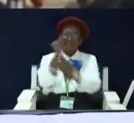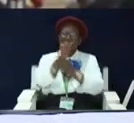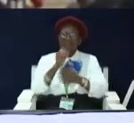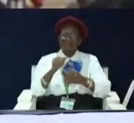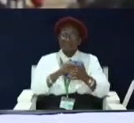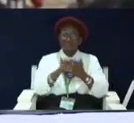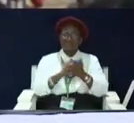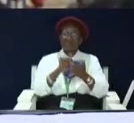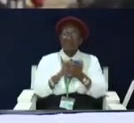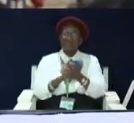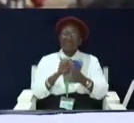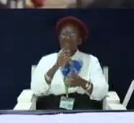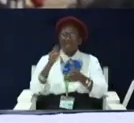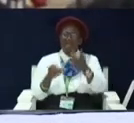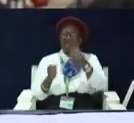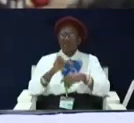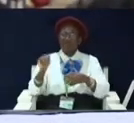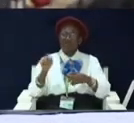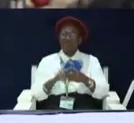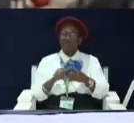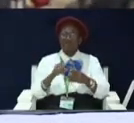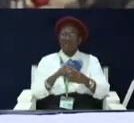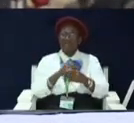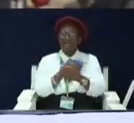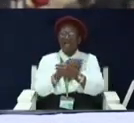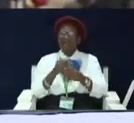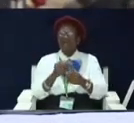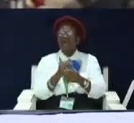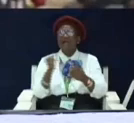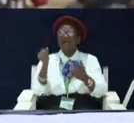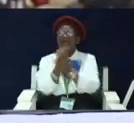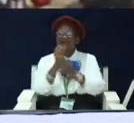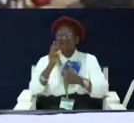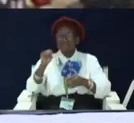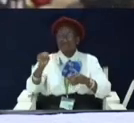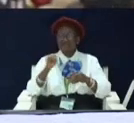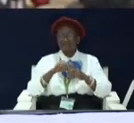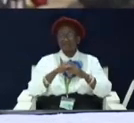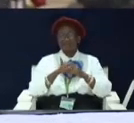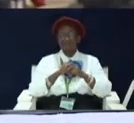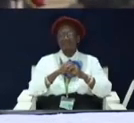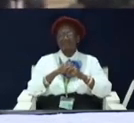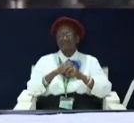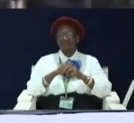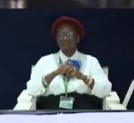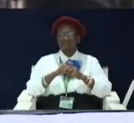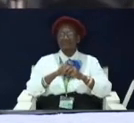coming to arrest him. Gbogbo awon ti won fe mu ni papa lo gan lo mu.